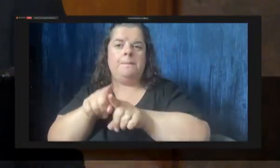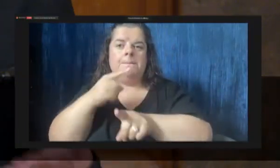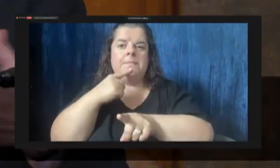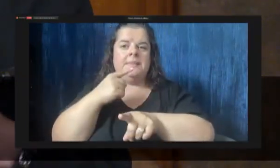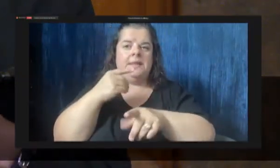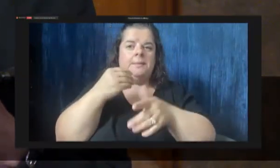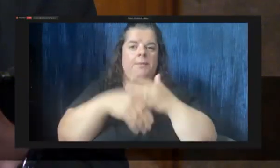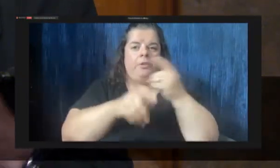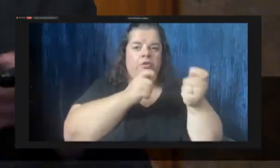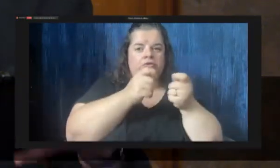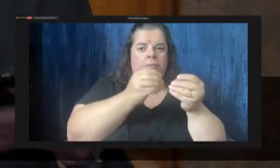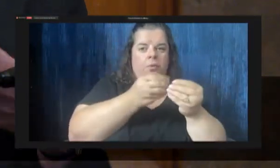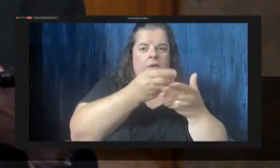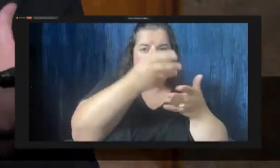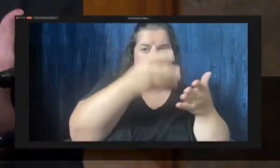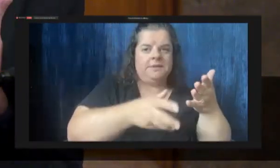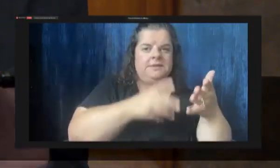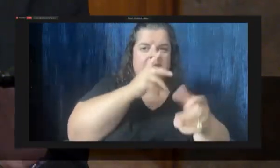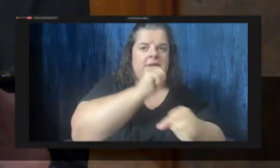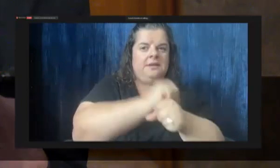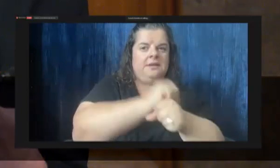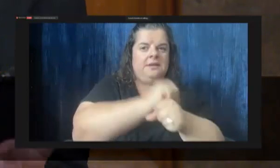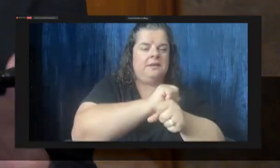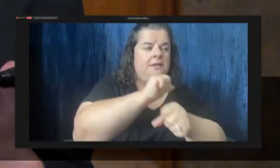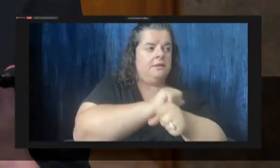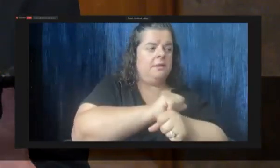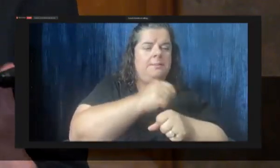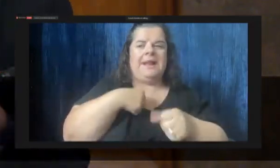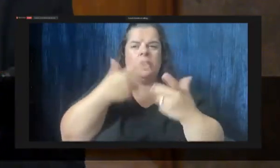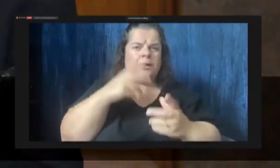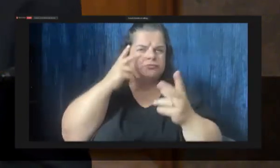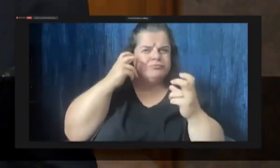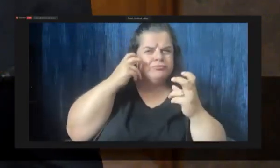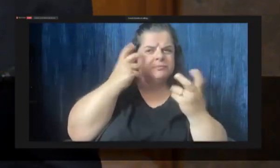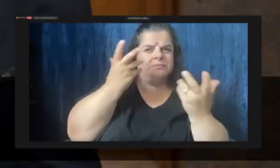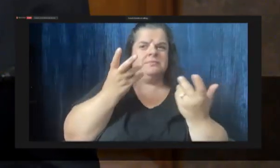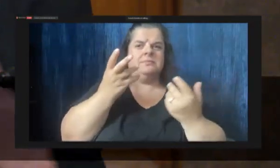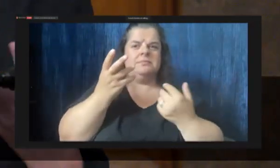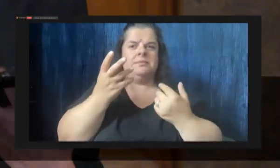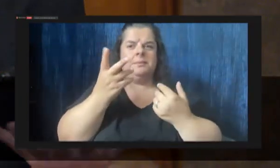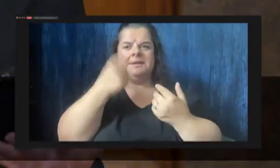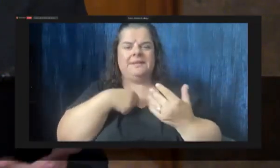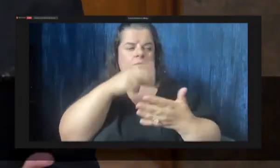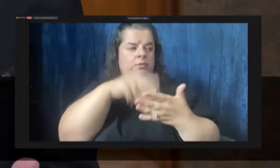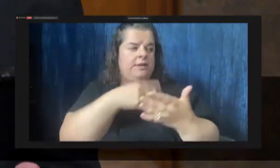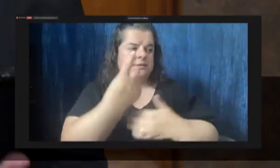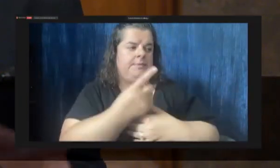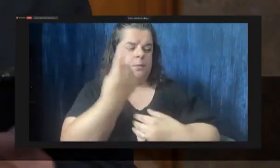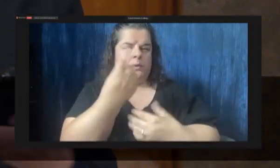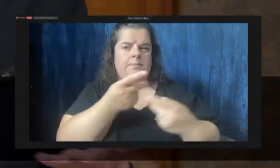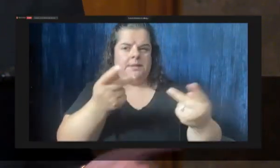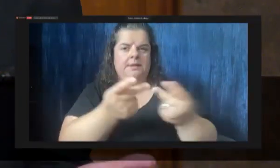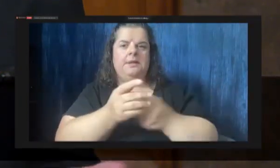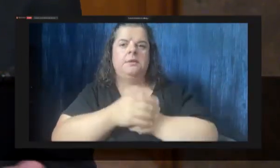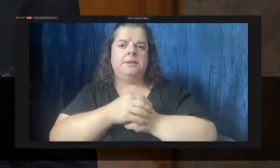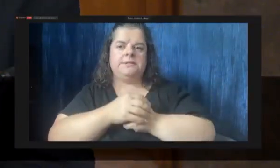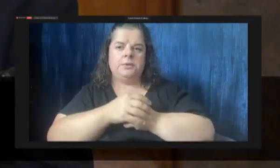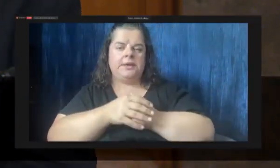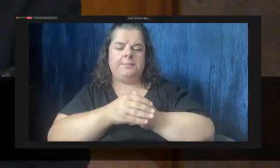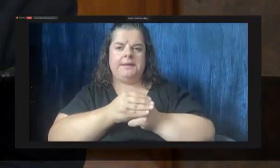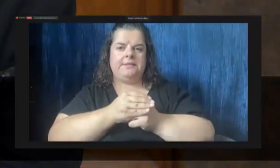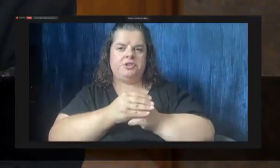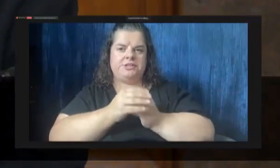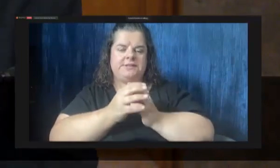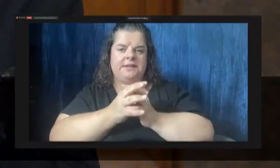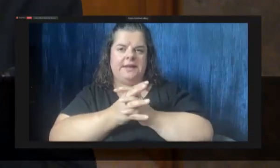more expensive, doesn't really work. But I don't want to speculate because I've read something, you know. Or someone, I would